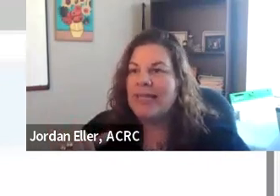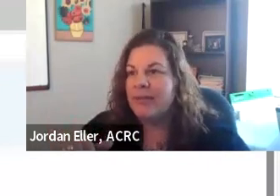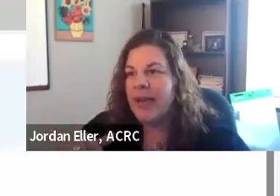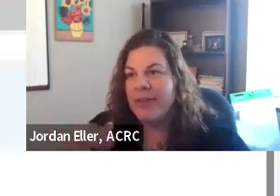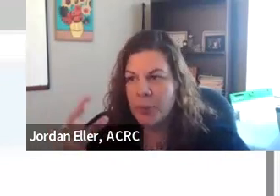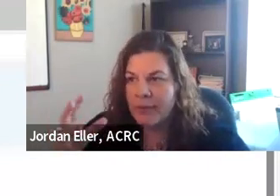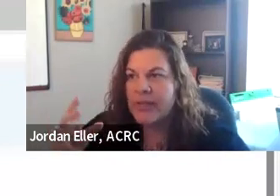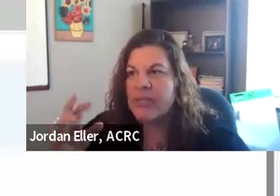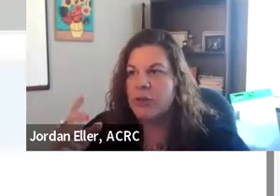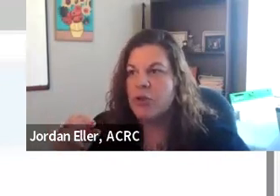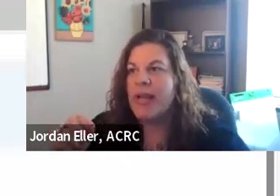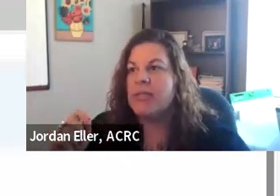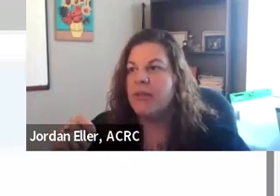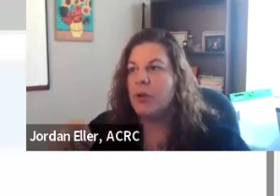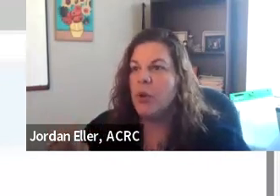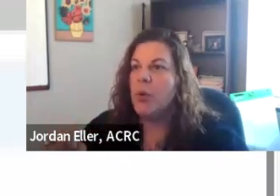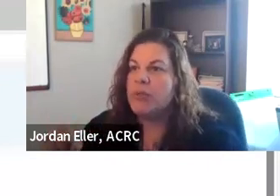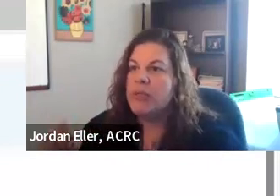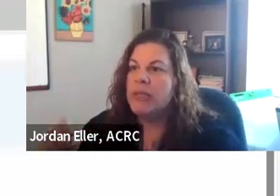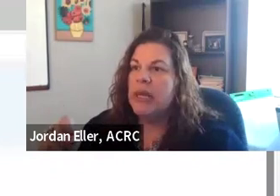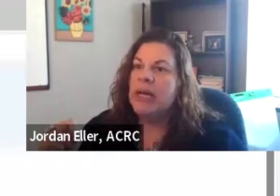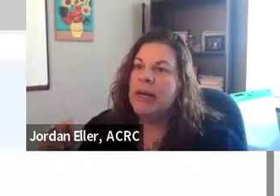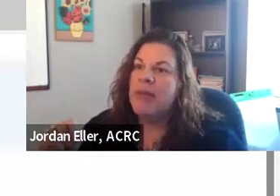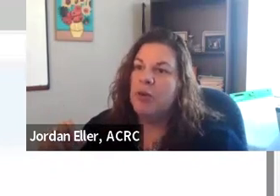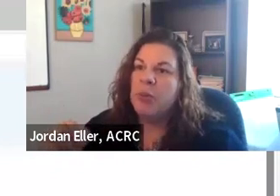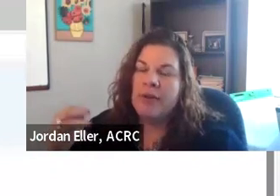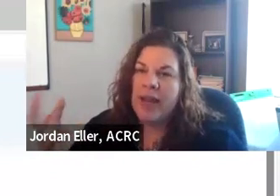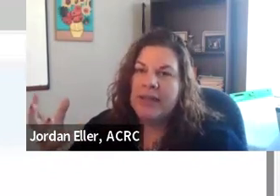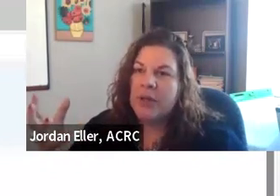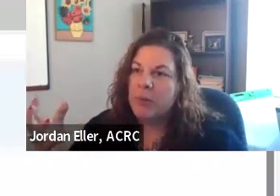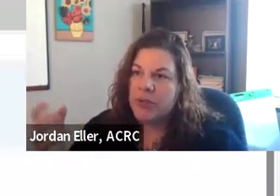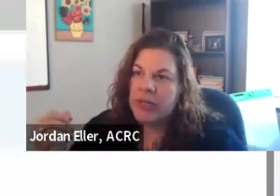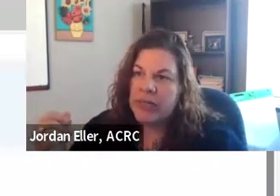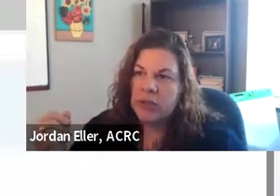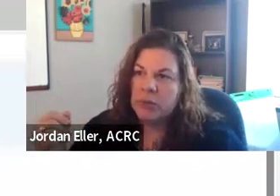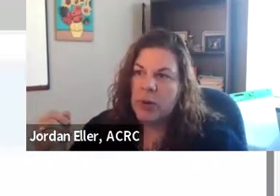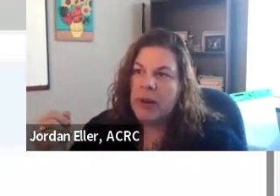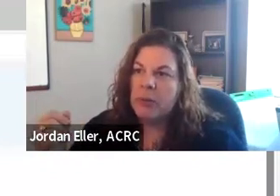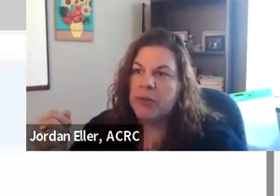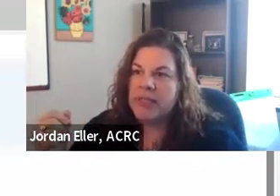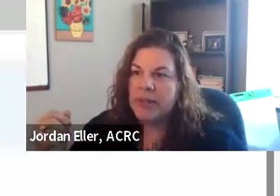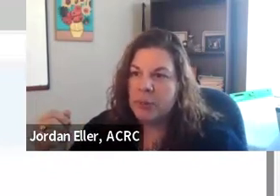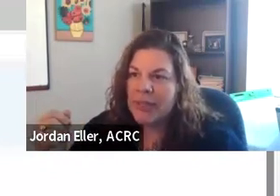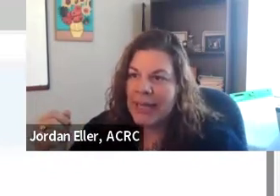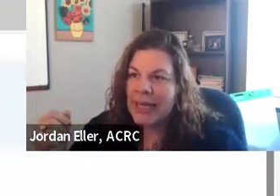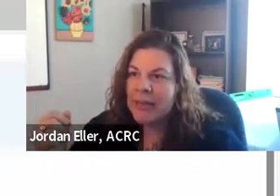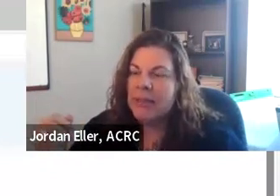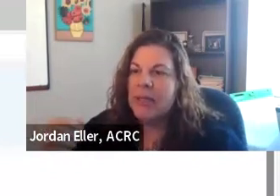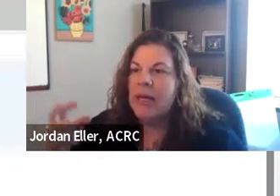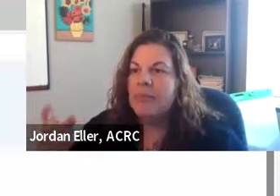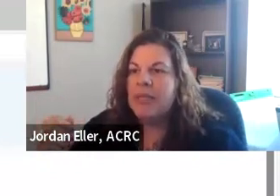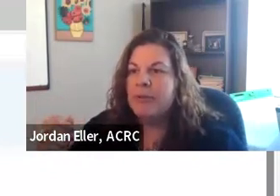individual identify their preference, their strengths, and their goals. And it'll provide them an opportunity to learn more about person-centered